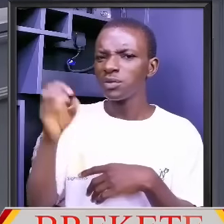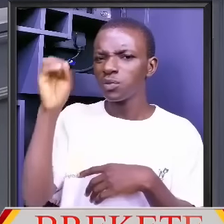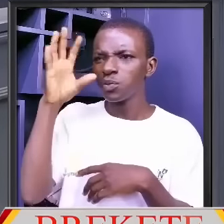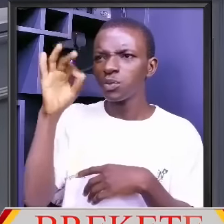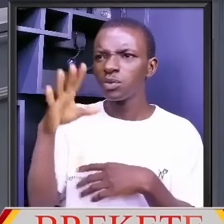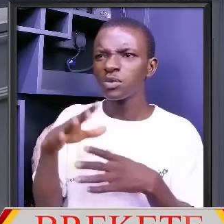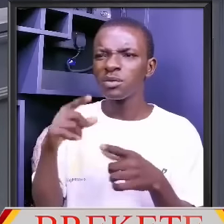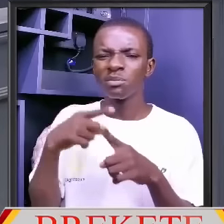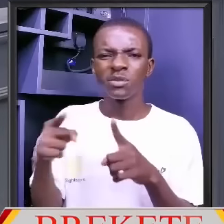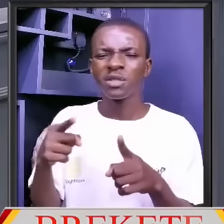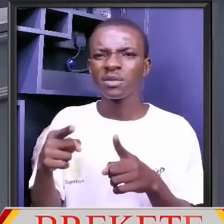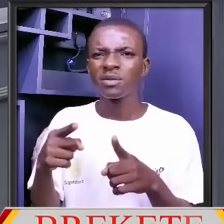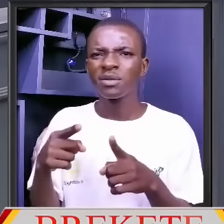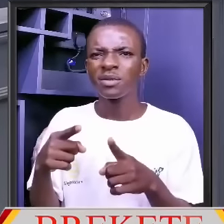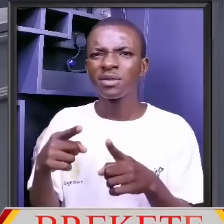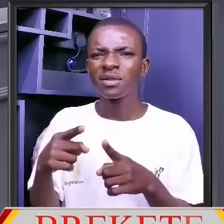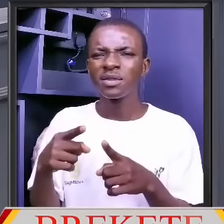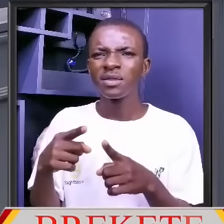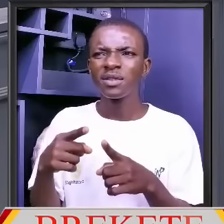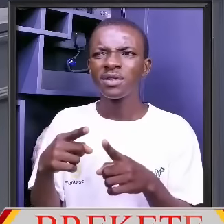oh, hi, yeah. God.